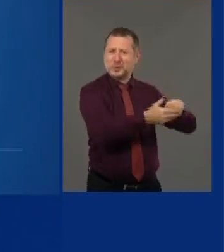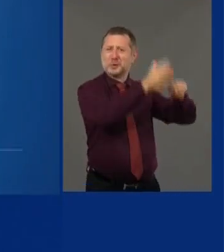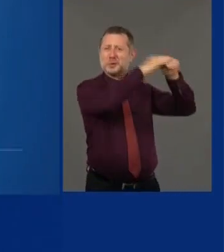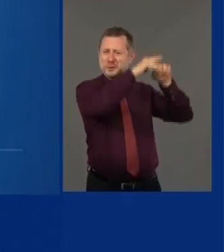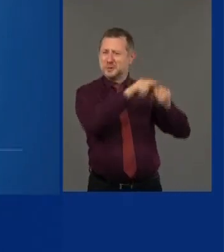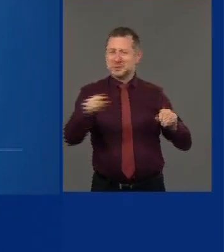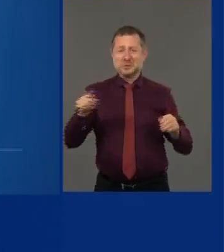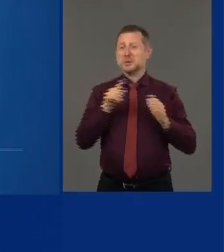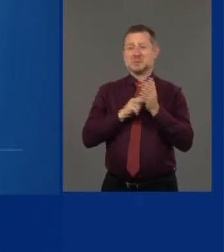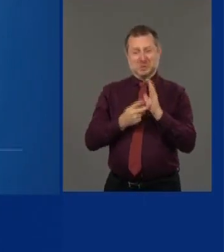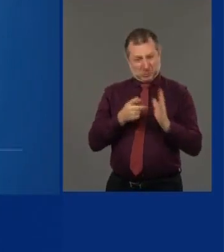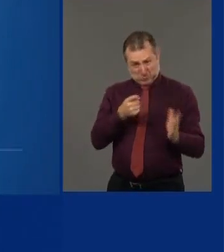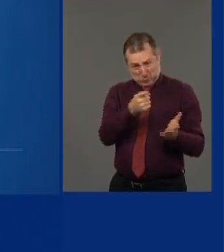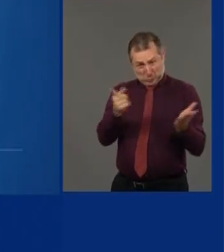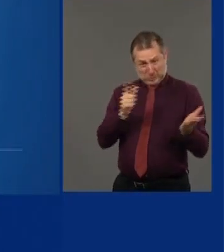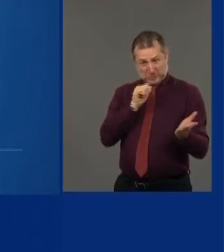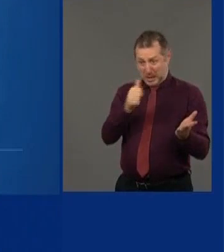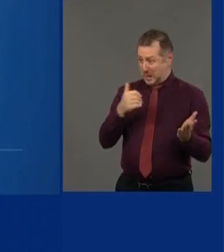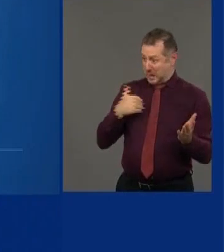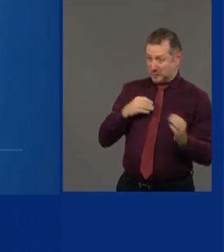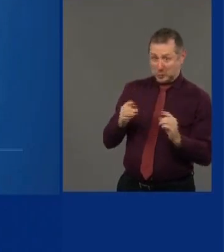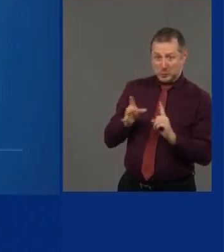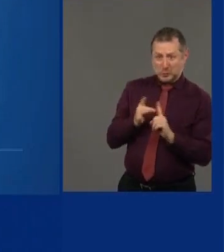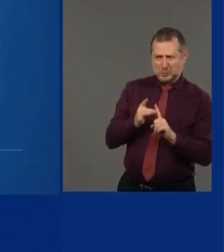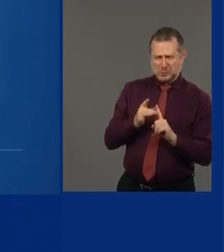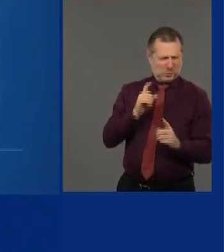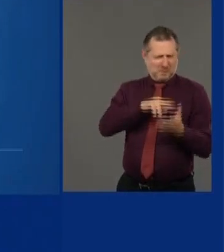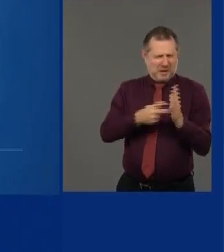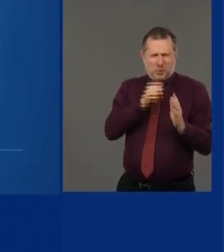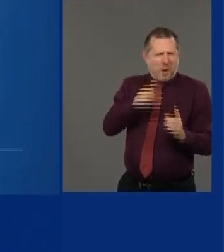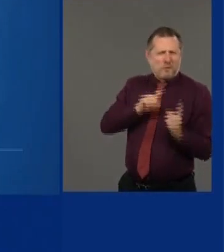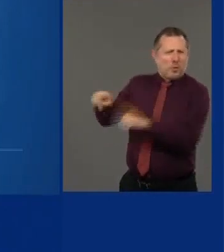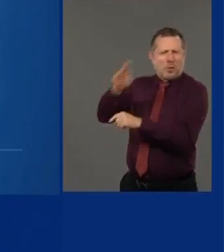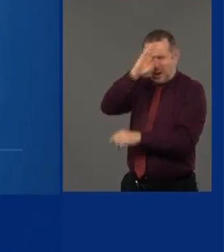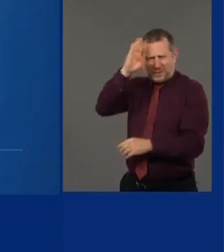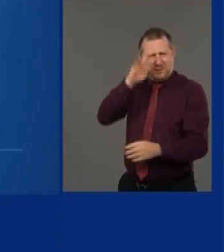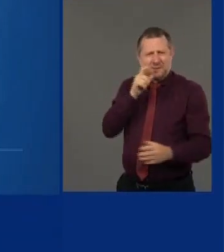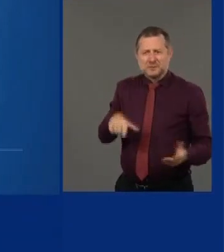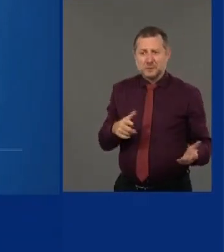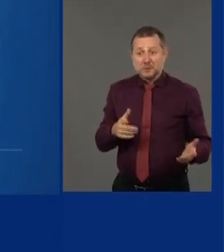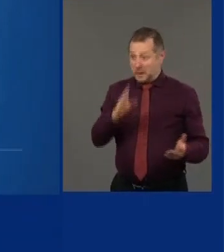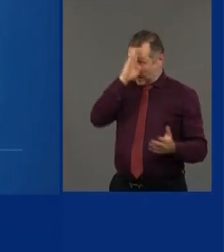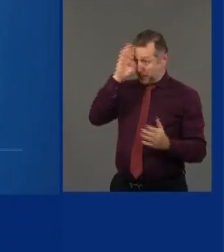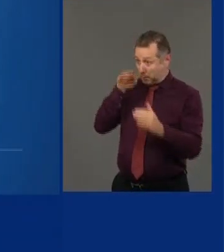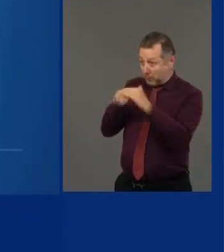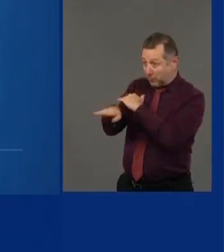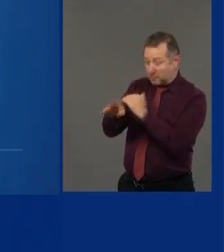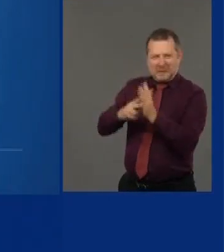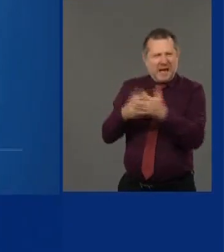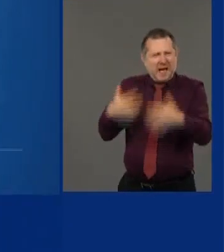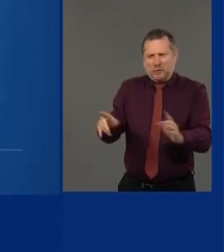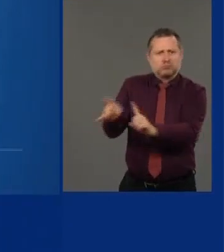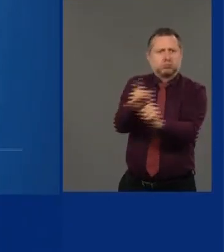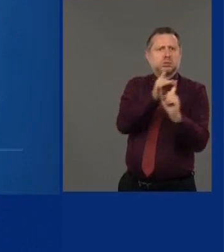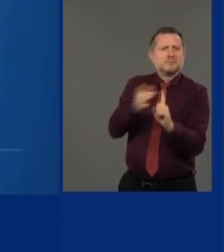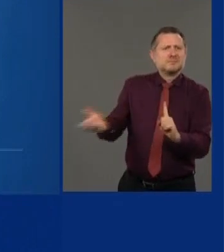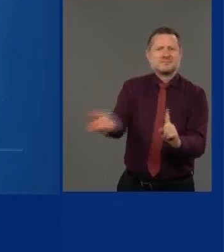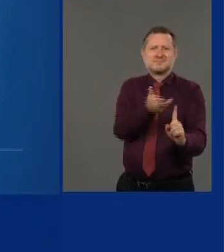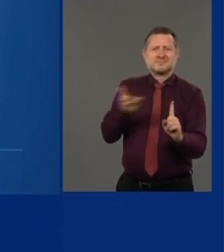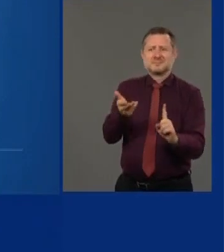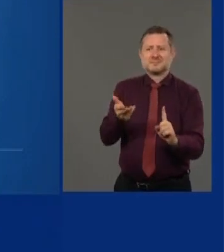a hospital unless they're sick. That is a fact. Or because they think they're sick. So it's